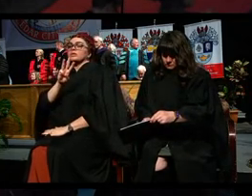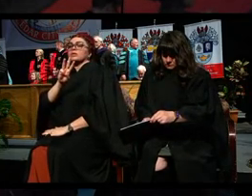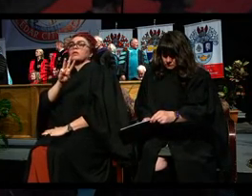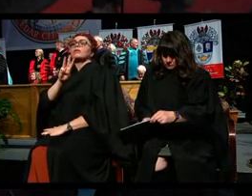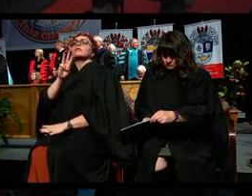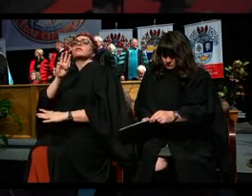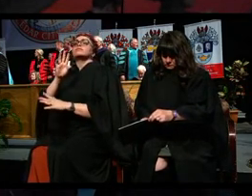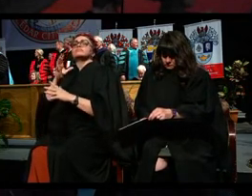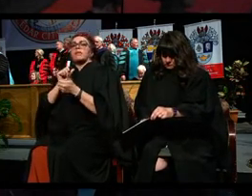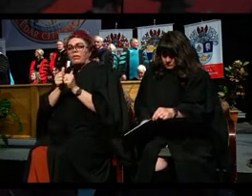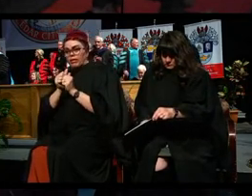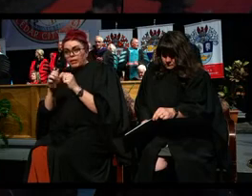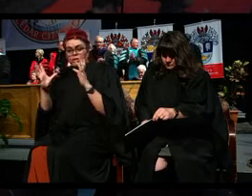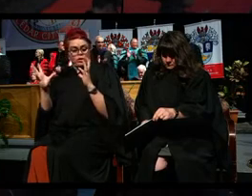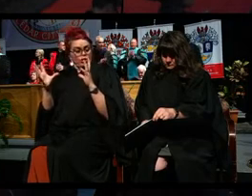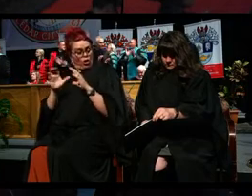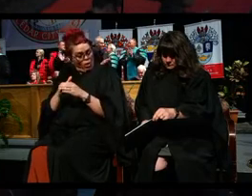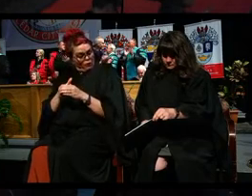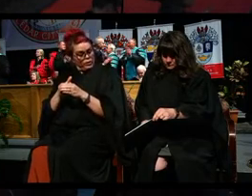Brian Thornton.